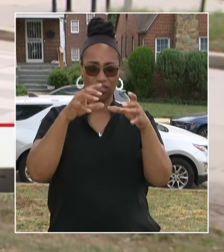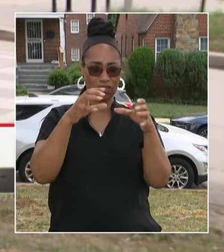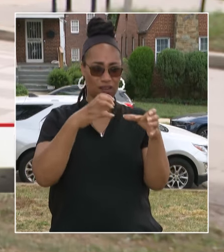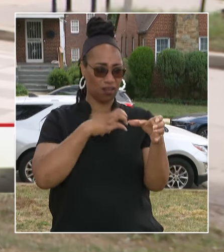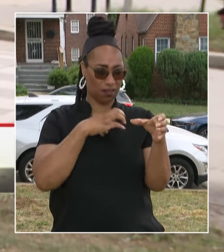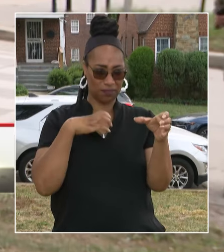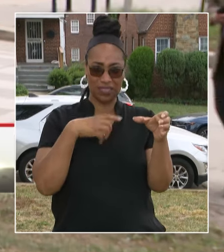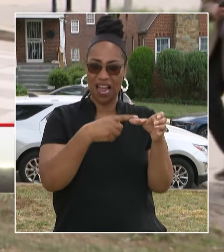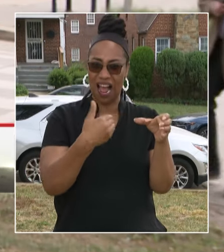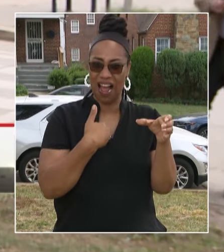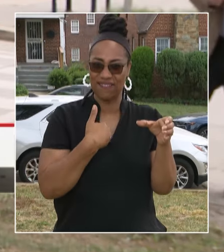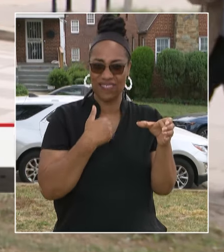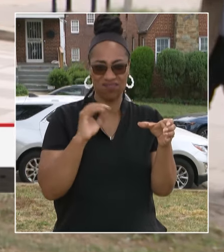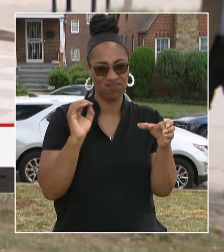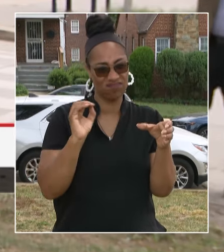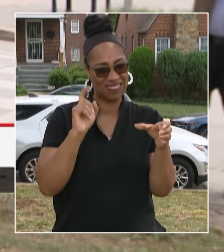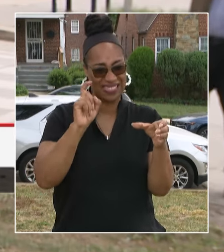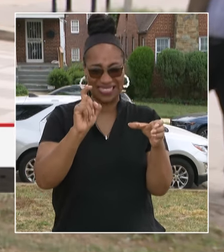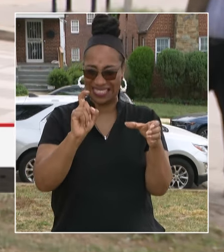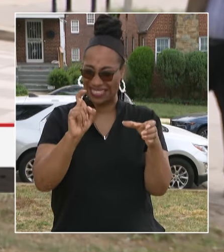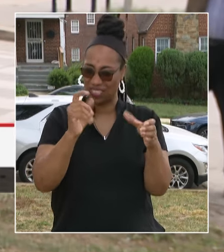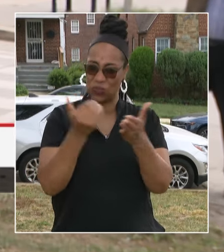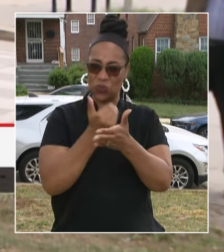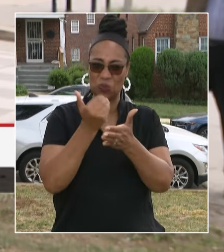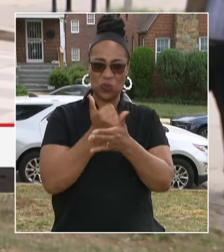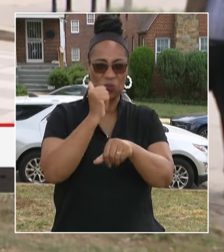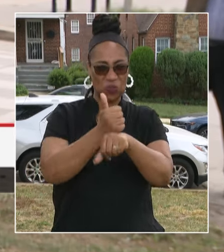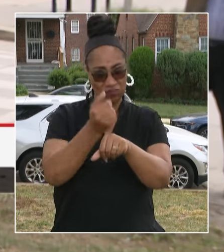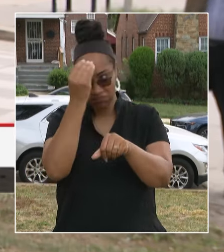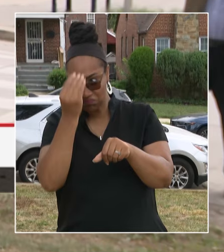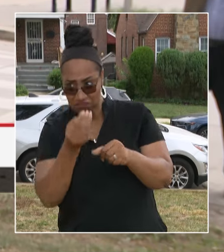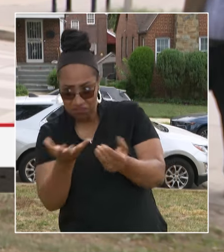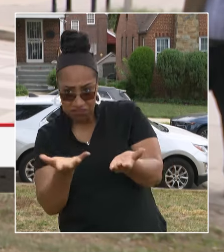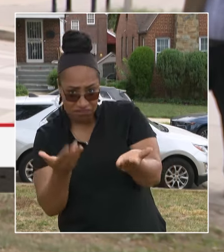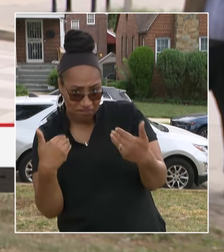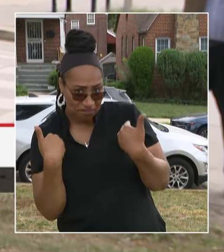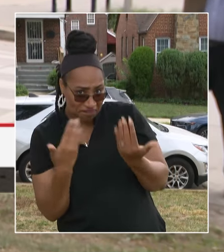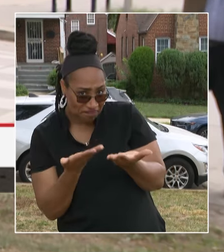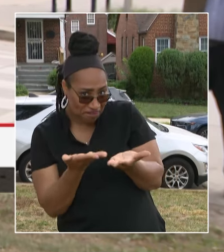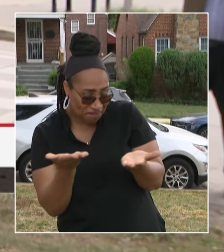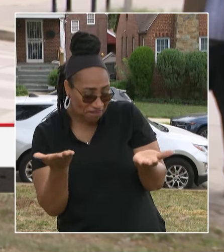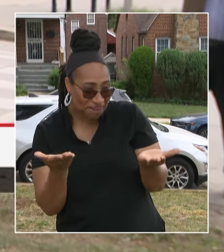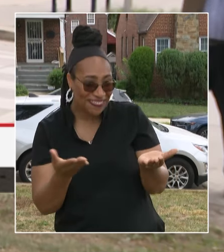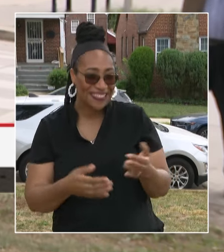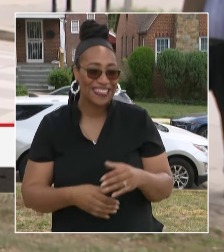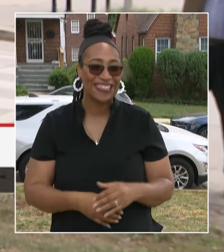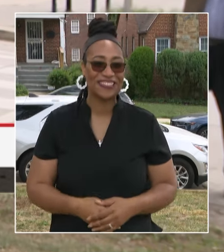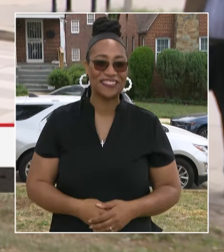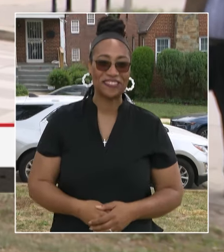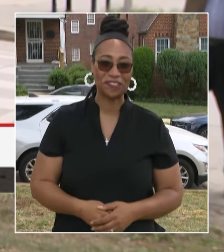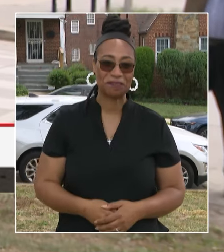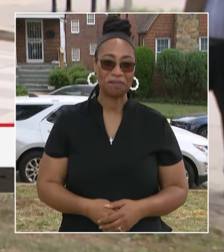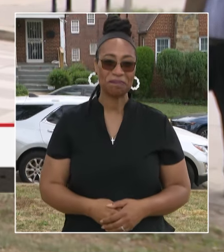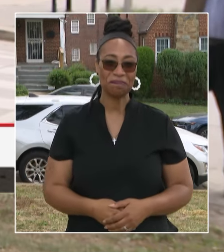it there. We are now going to call up members of the family, and I'm going to ask that you all come together, if that is okay.